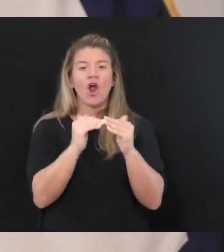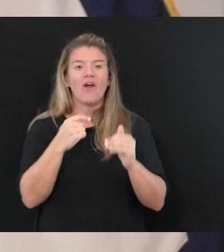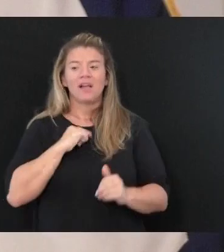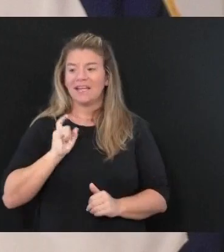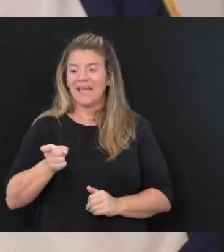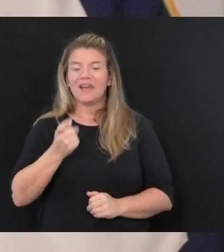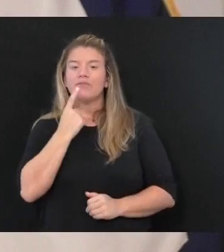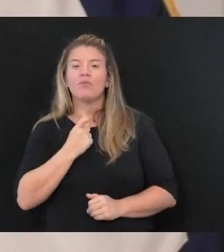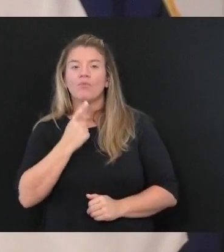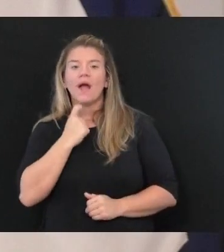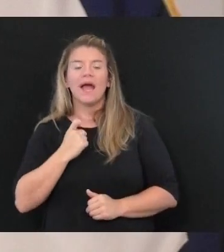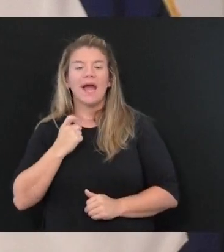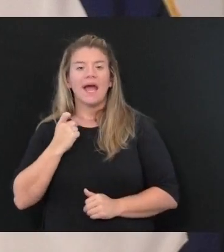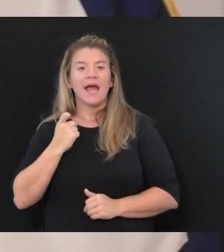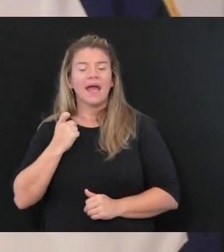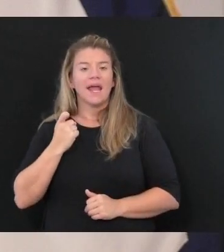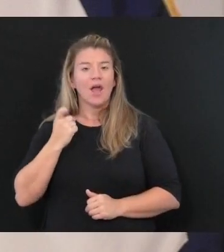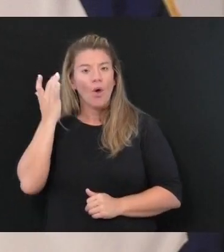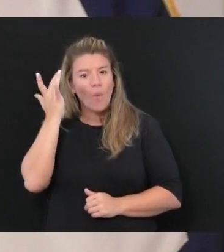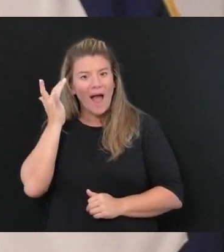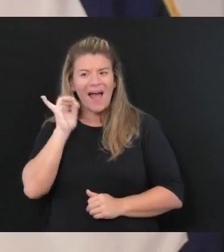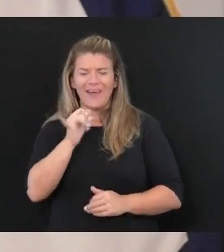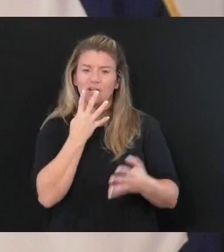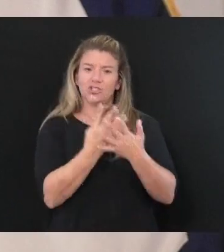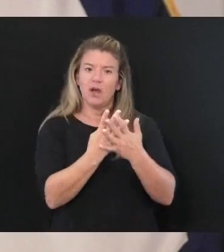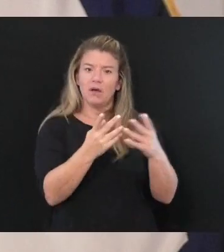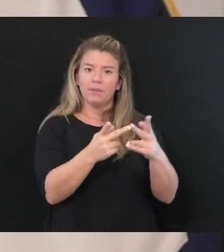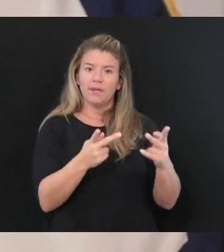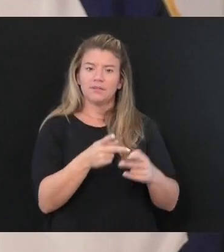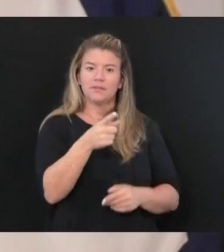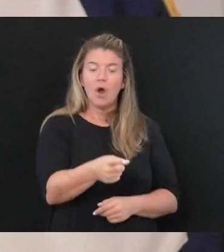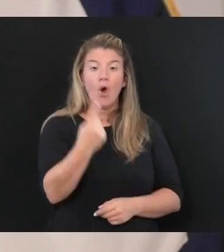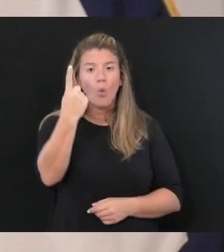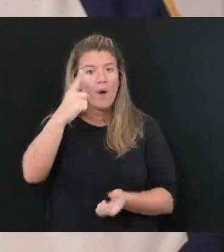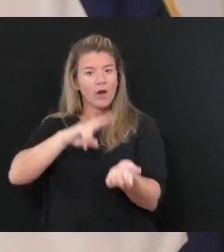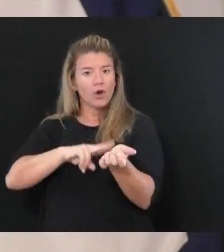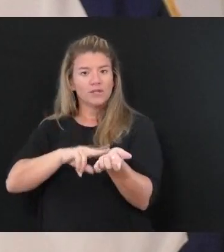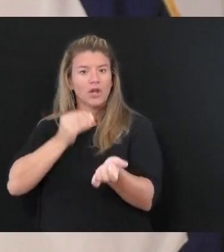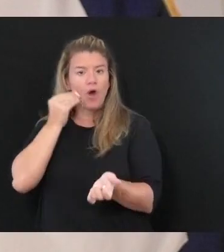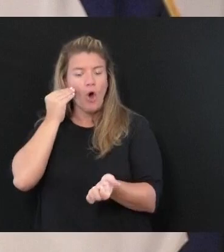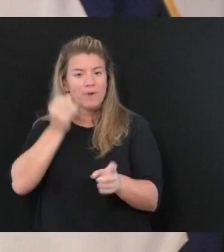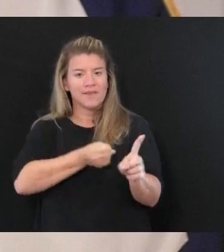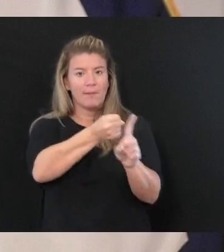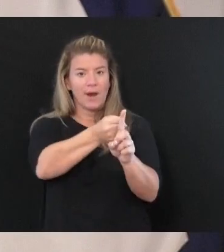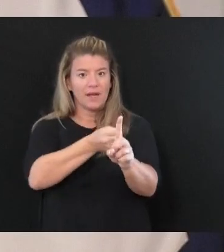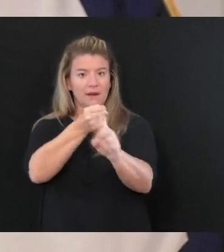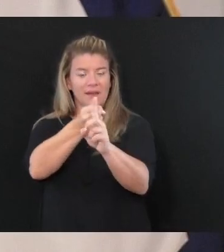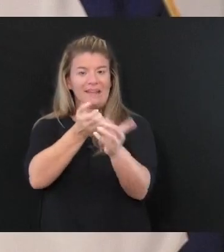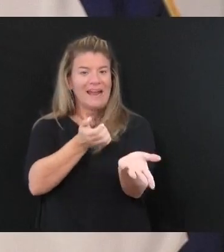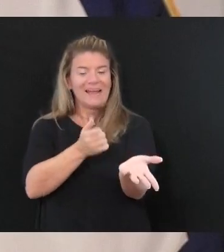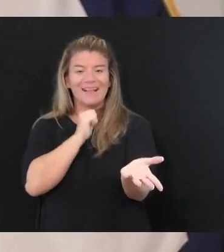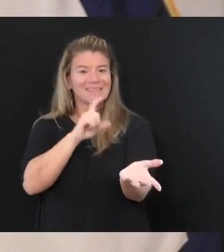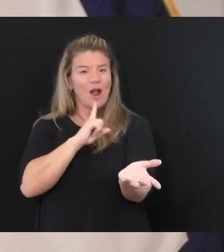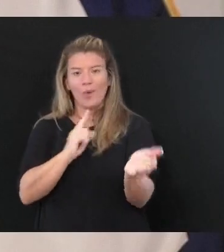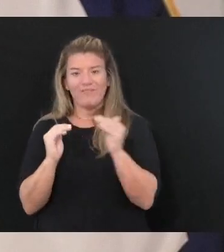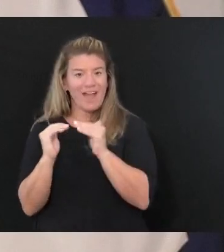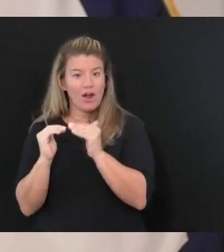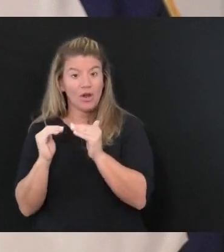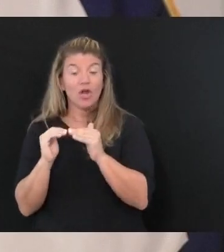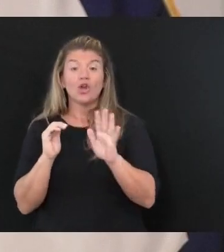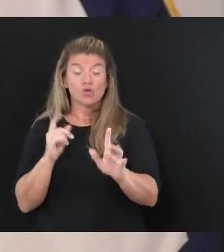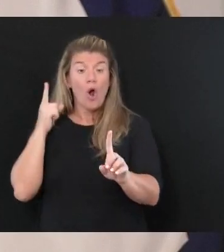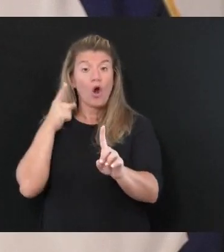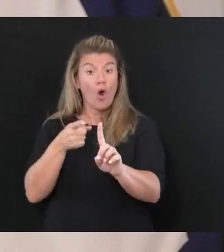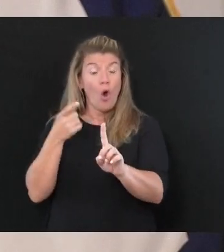because of a situation at a correctional facility or one nursing home. So here's what we're going to do there.